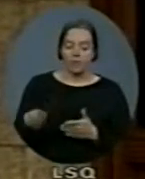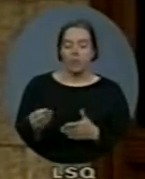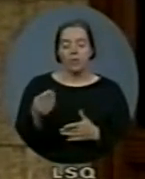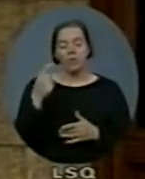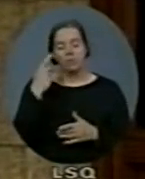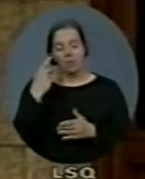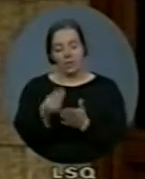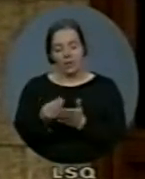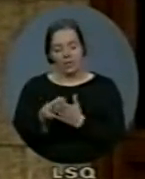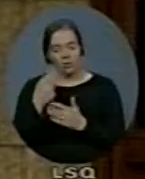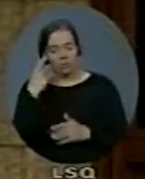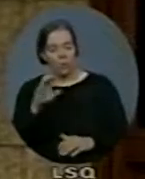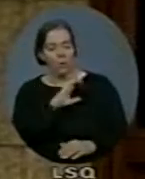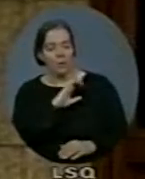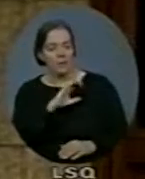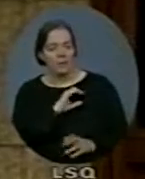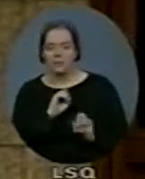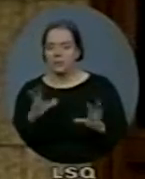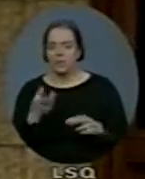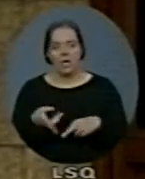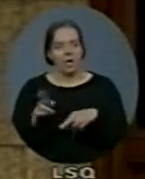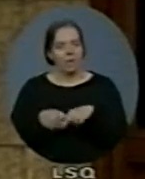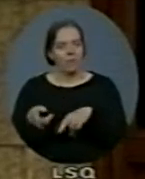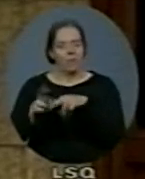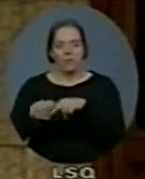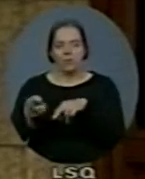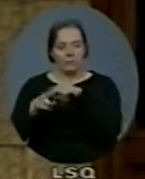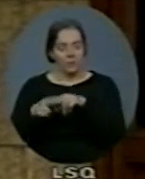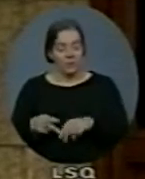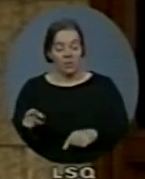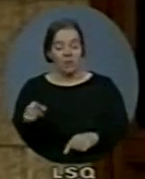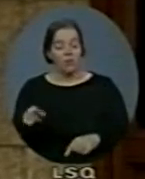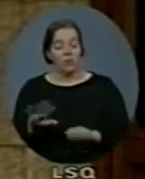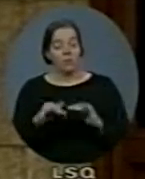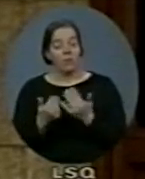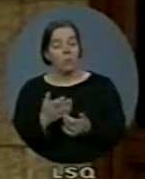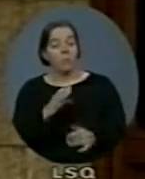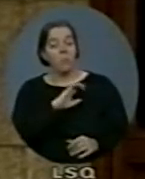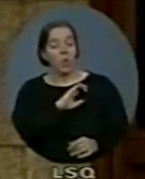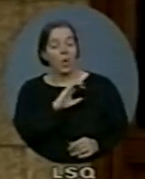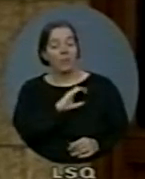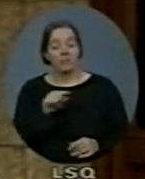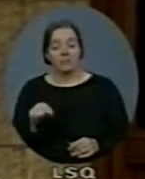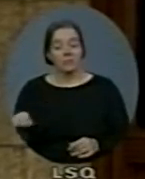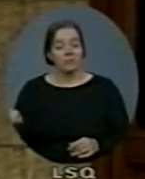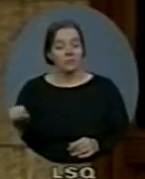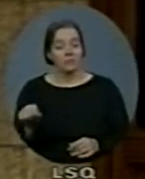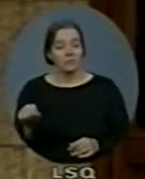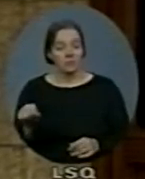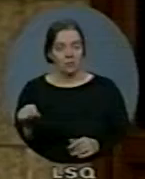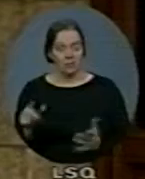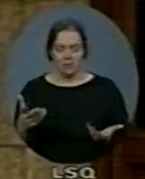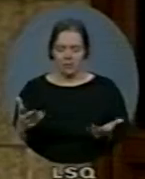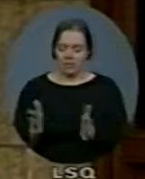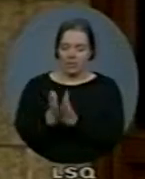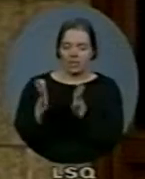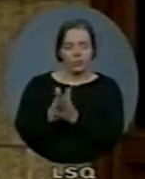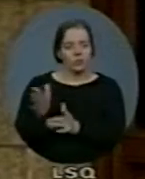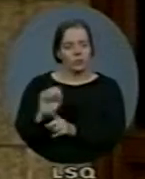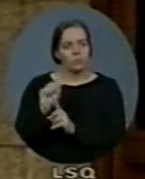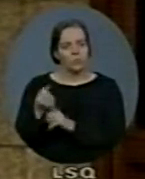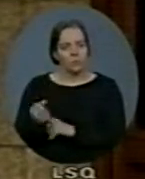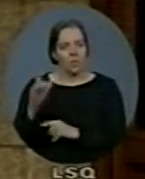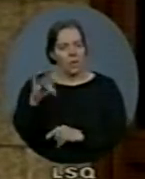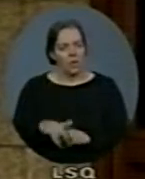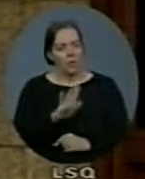of Ontario. Unreal. Now, police officers are at risk as a result of this policy, and our communities are at risk because of this policy. 2